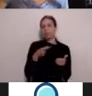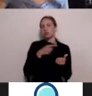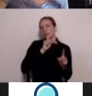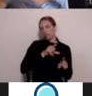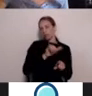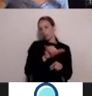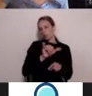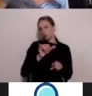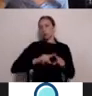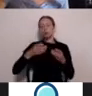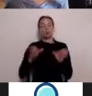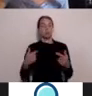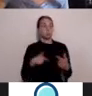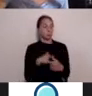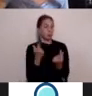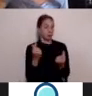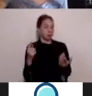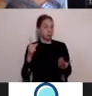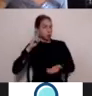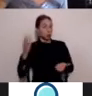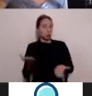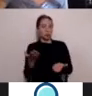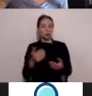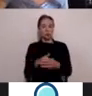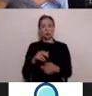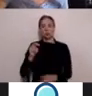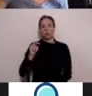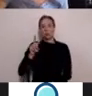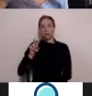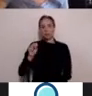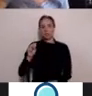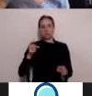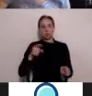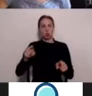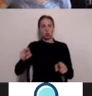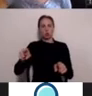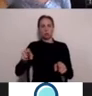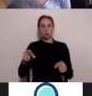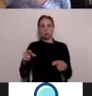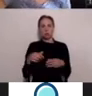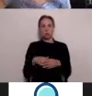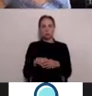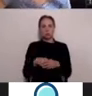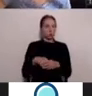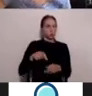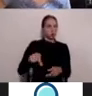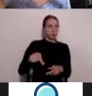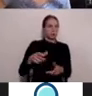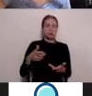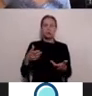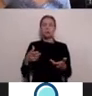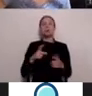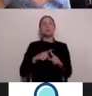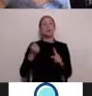generally, what we've heard here is that NBS is occurring as it should be, although there have been some shifts in the staff